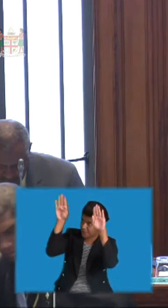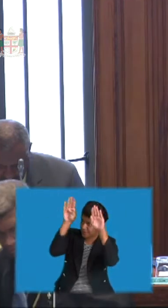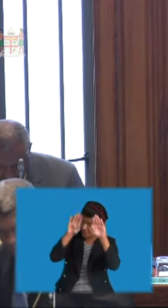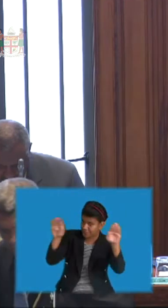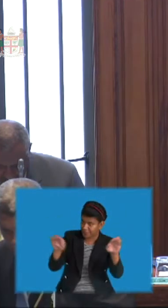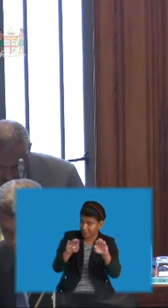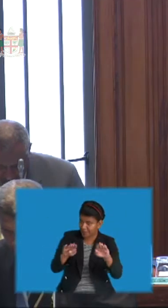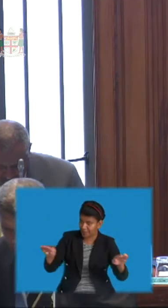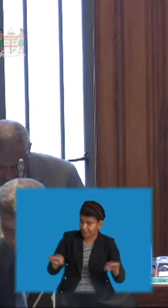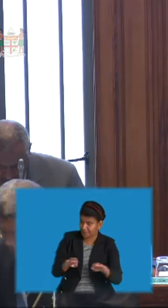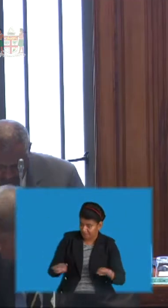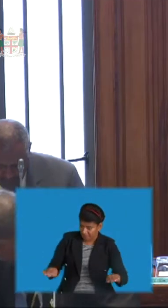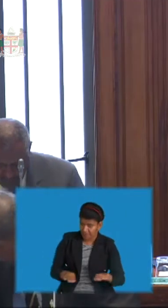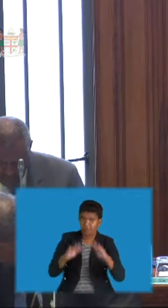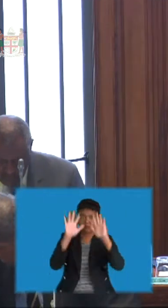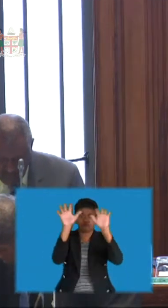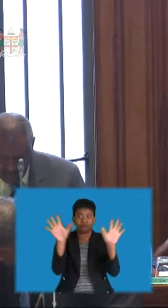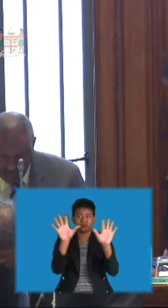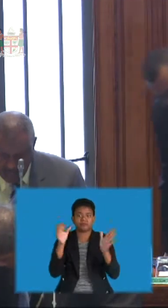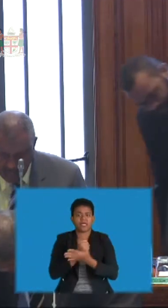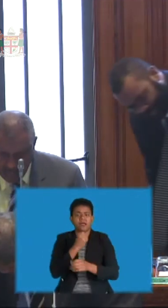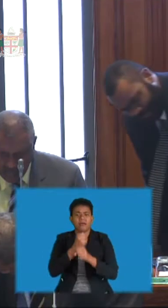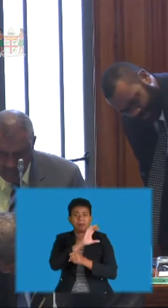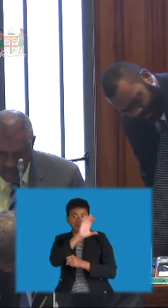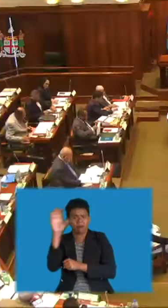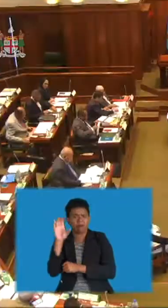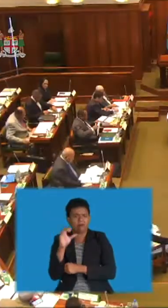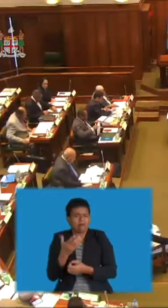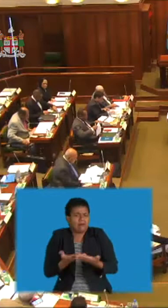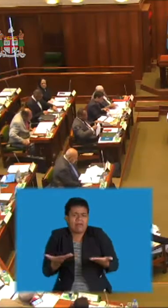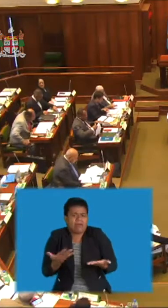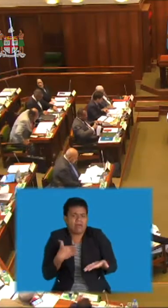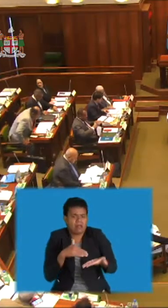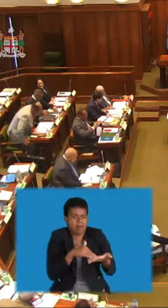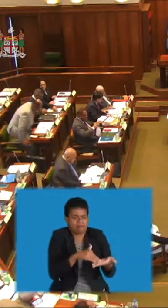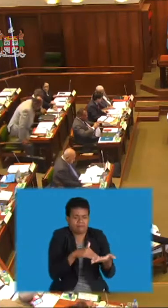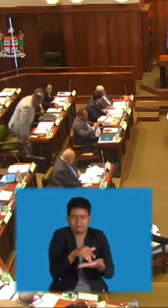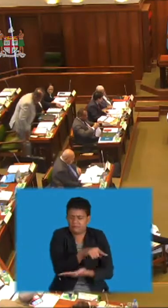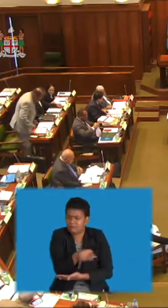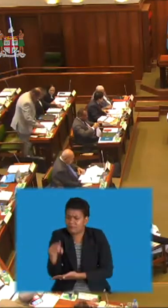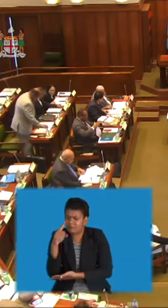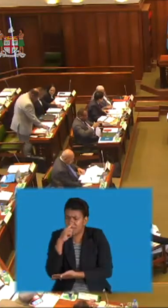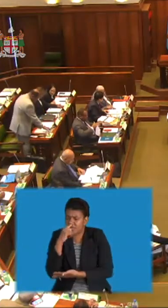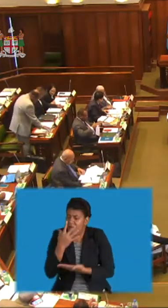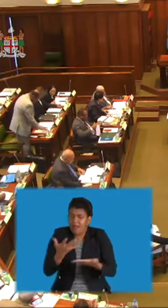to participate in the logging industry? Thank you, Honourable Minister for Forestry.